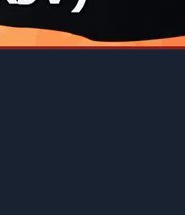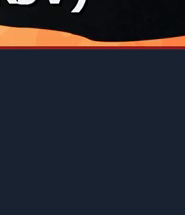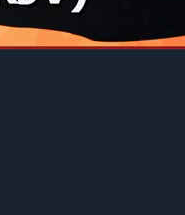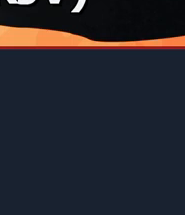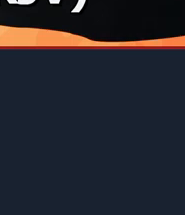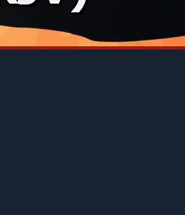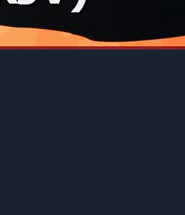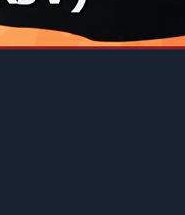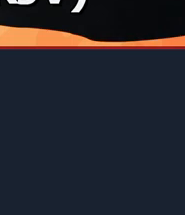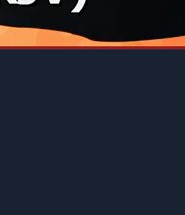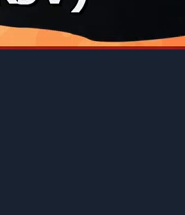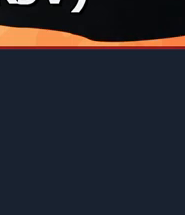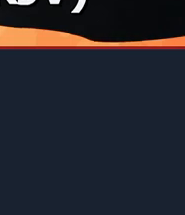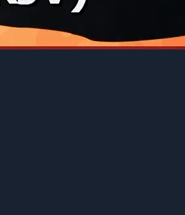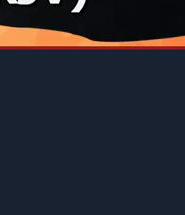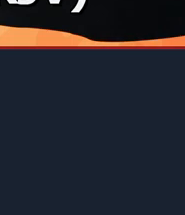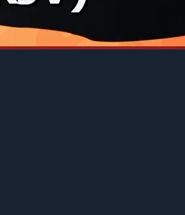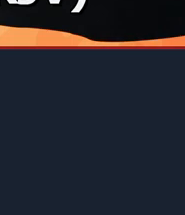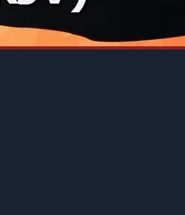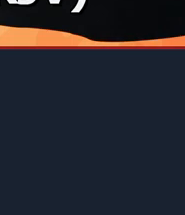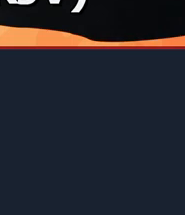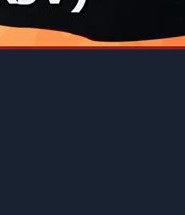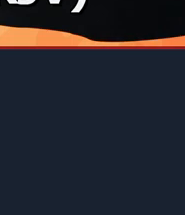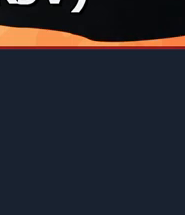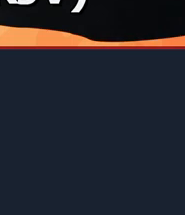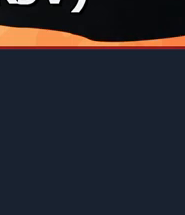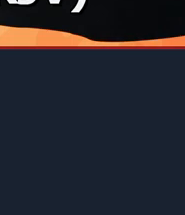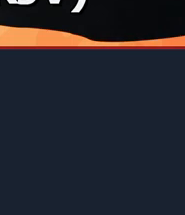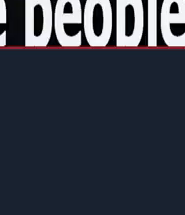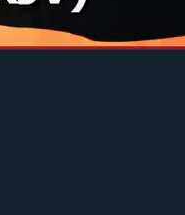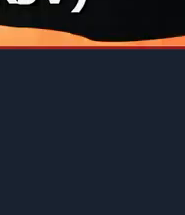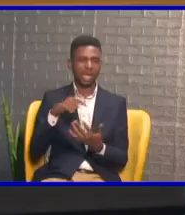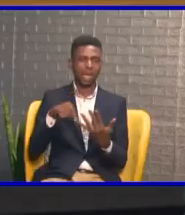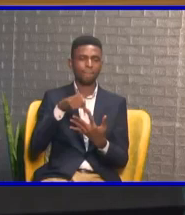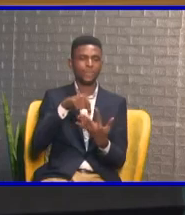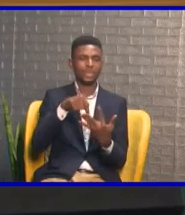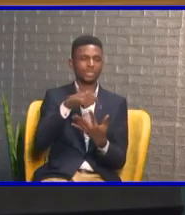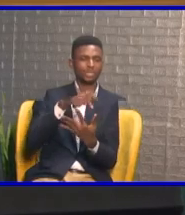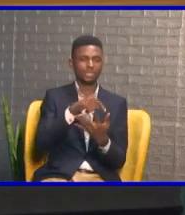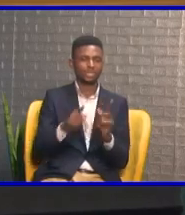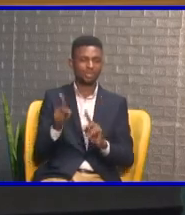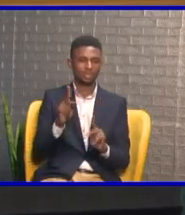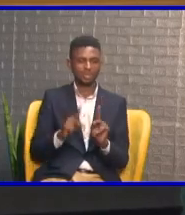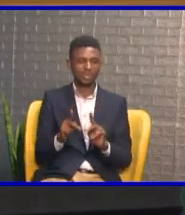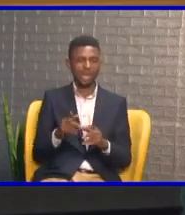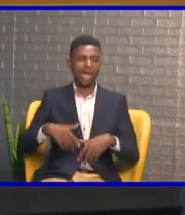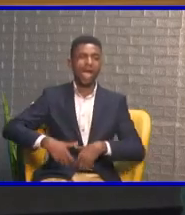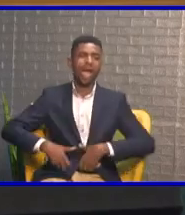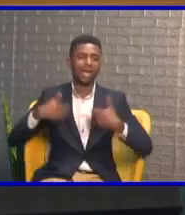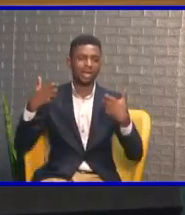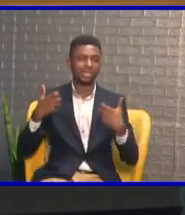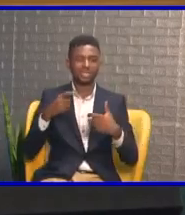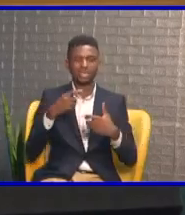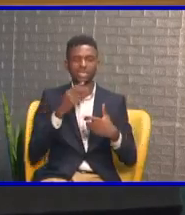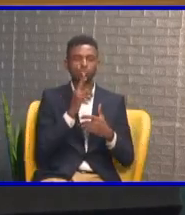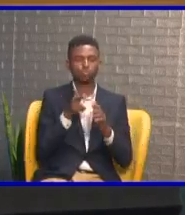fiery serpents among the people. Fiery serpents. What does that mean? Angry snakes.